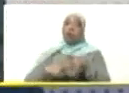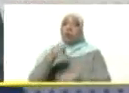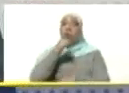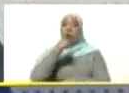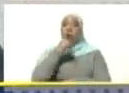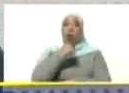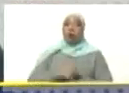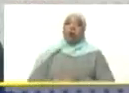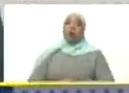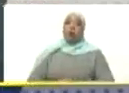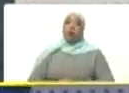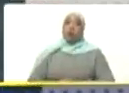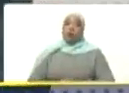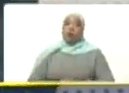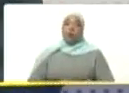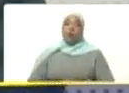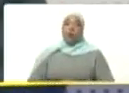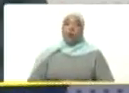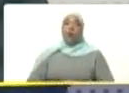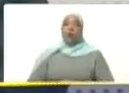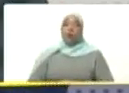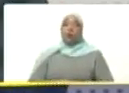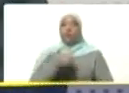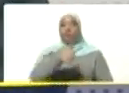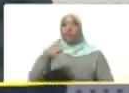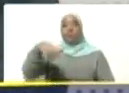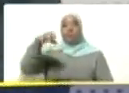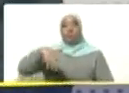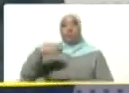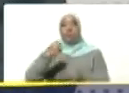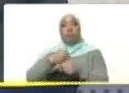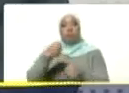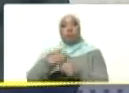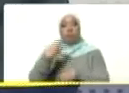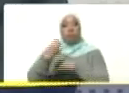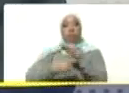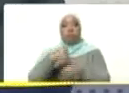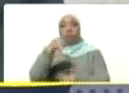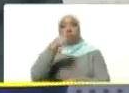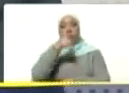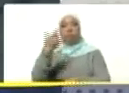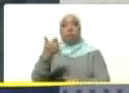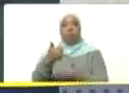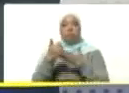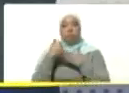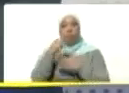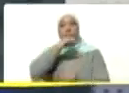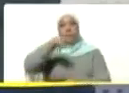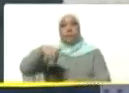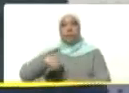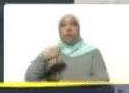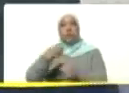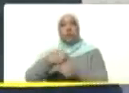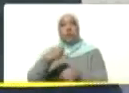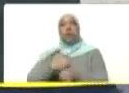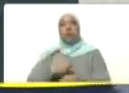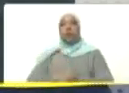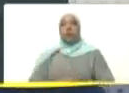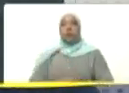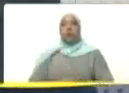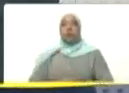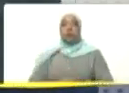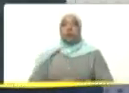each of the member states, cada Estado miembro, benefit, se beneficiaría within the whole,